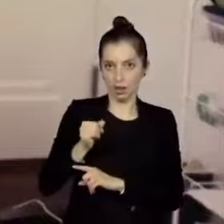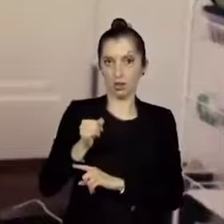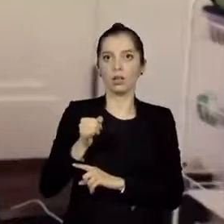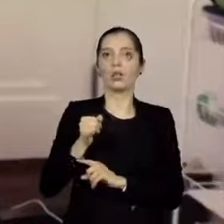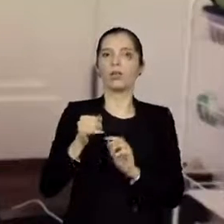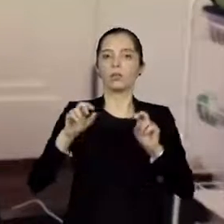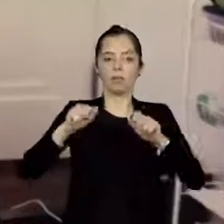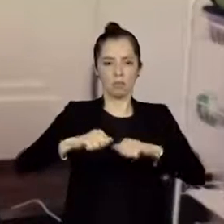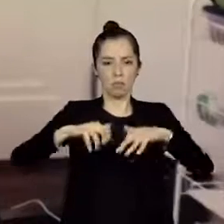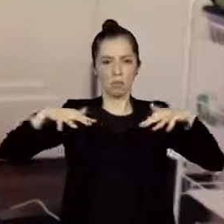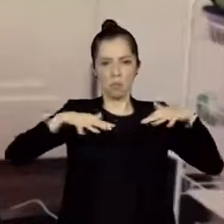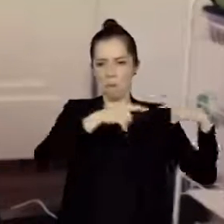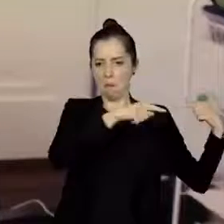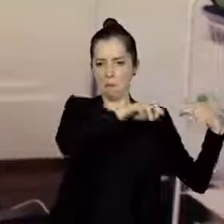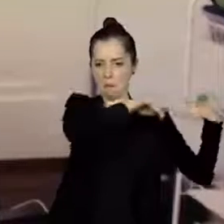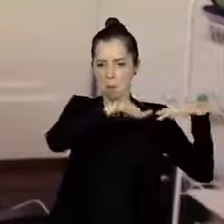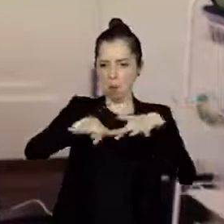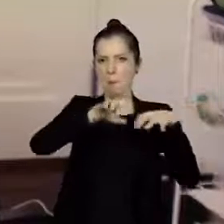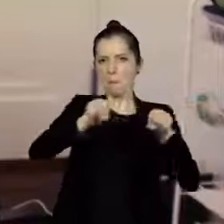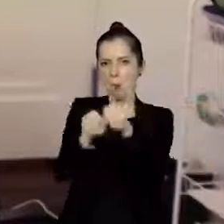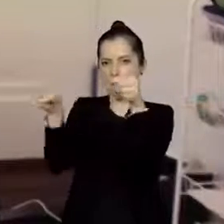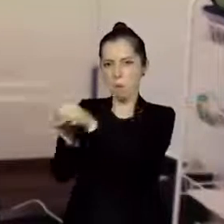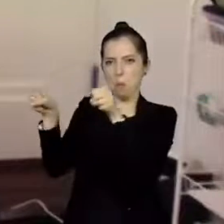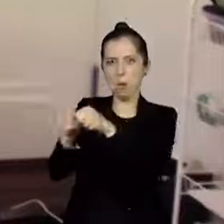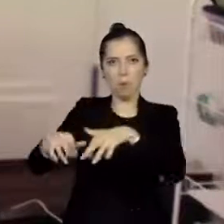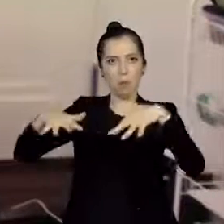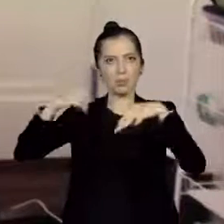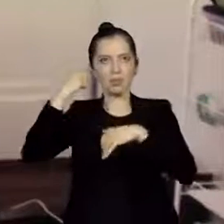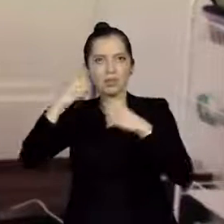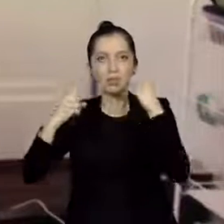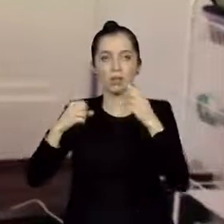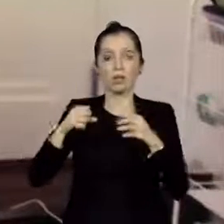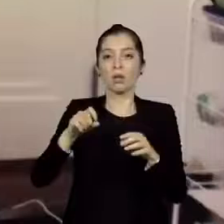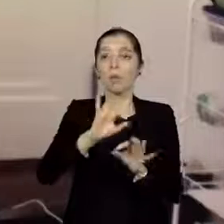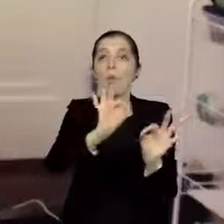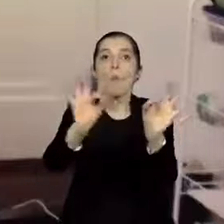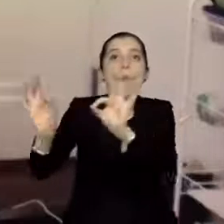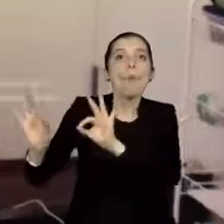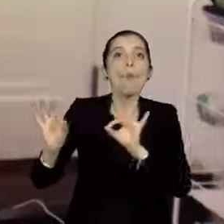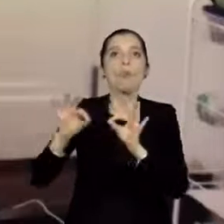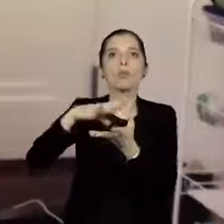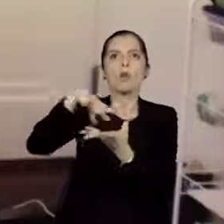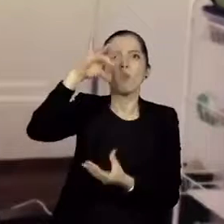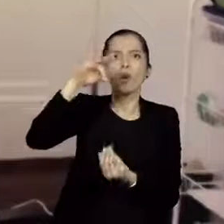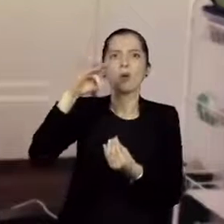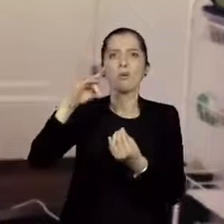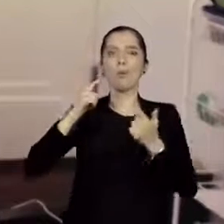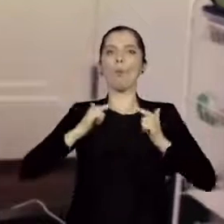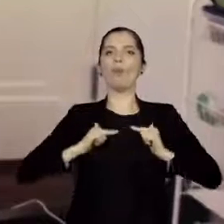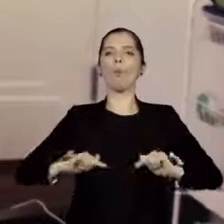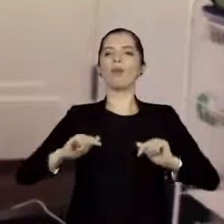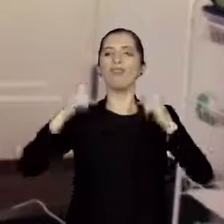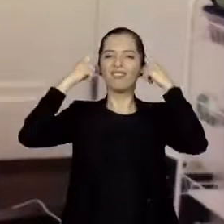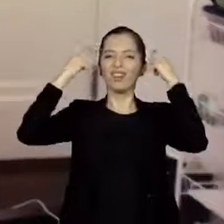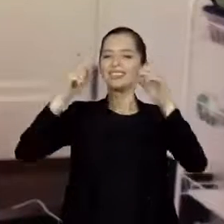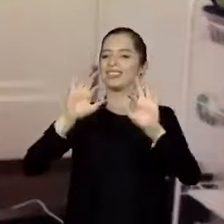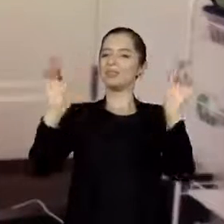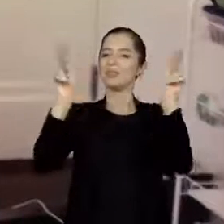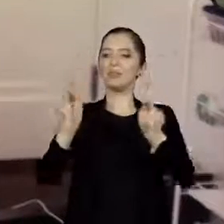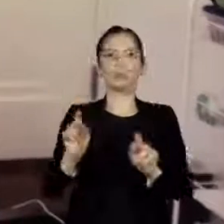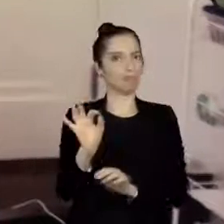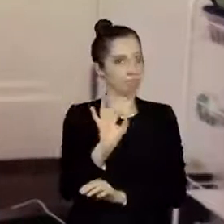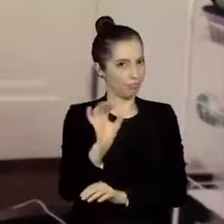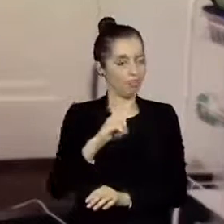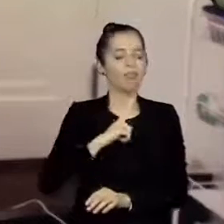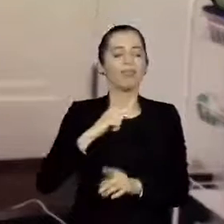the insurgency on the Capitol. No democracy is immune from our divisions turning violent.